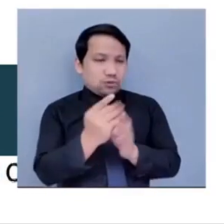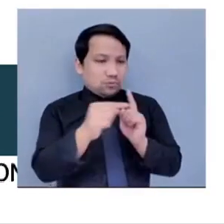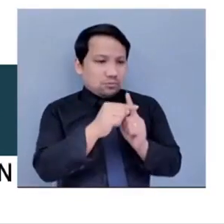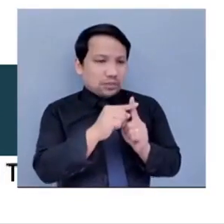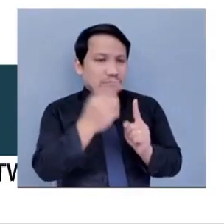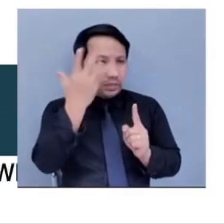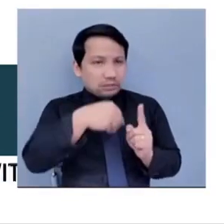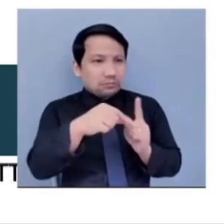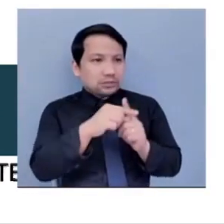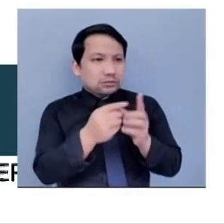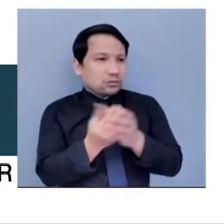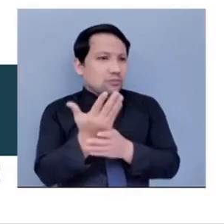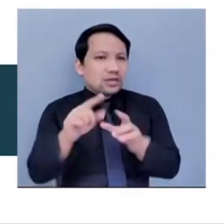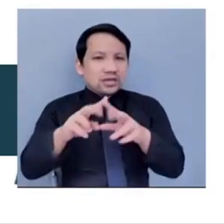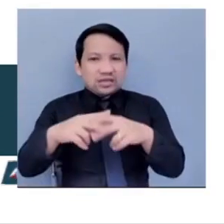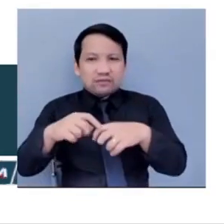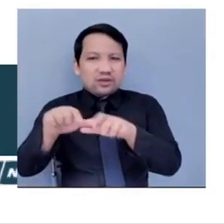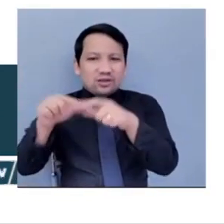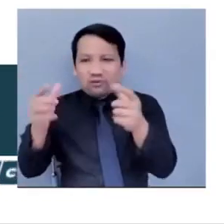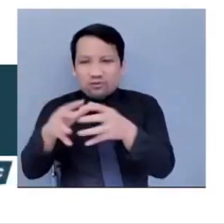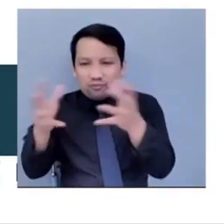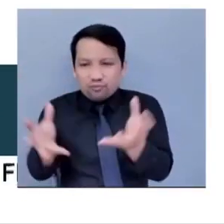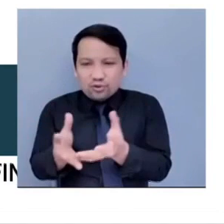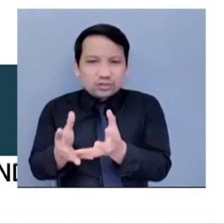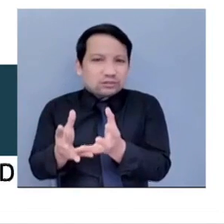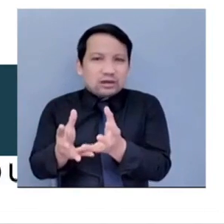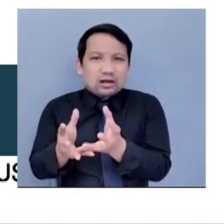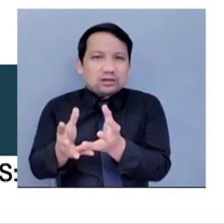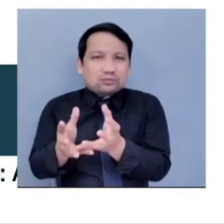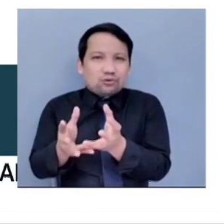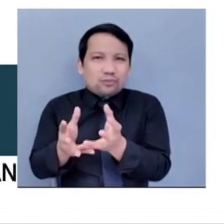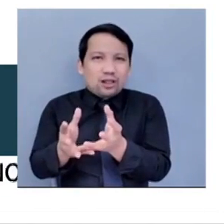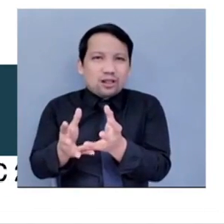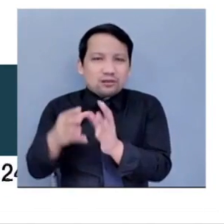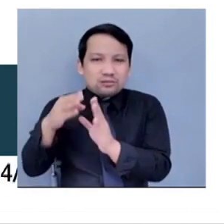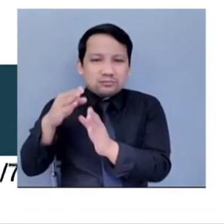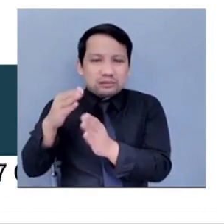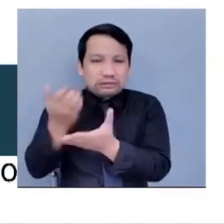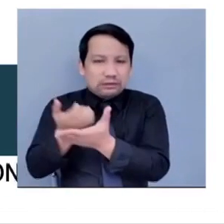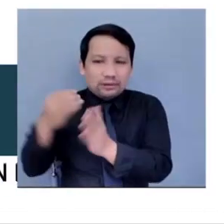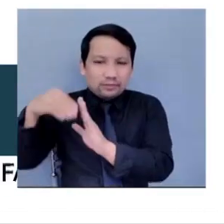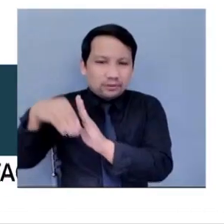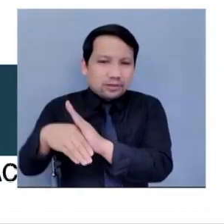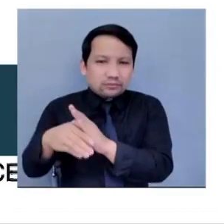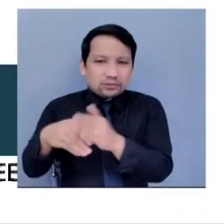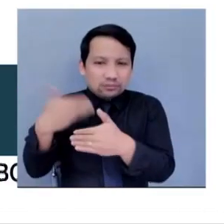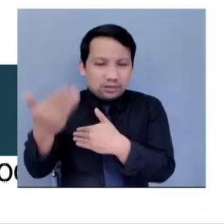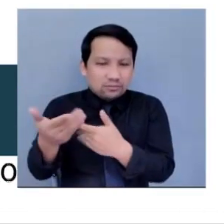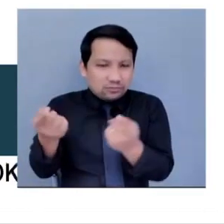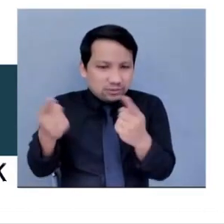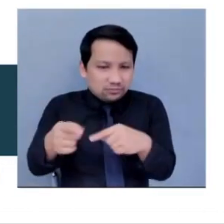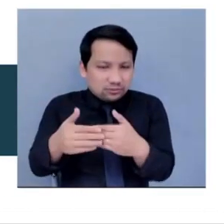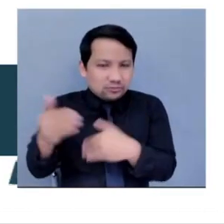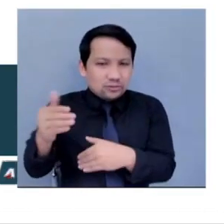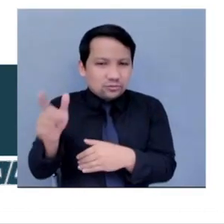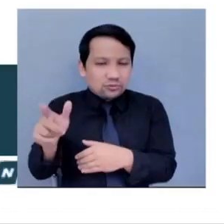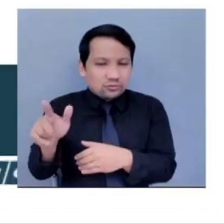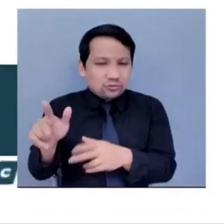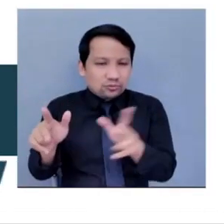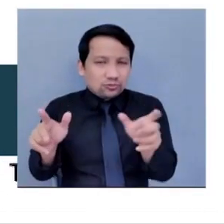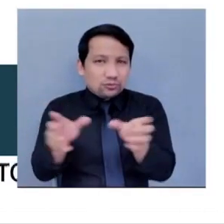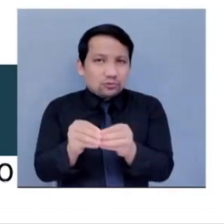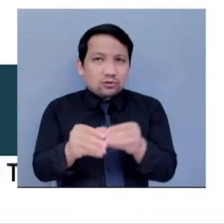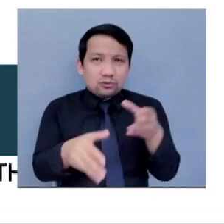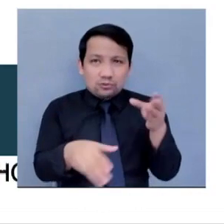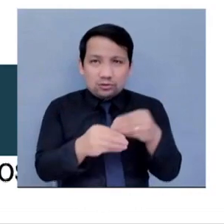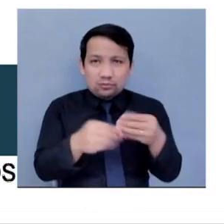despite the global headwinds, external headwinds that are about to come in 2023, all these that you mentioned is going to